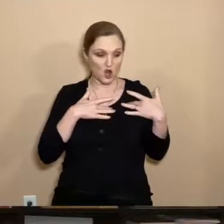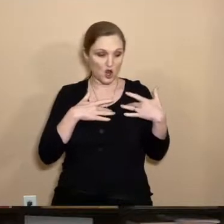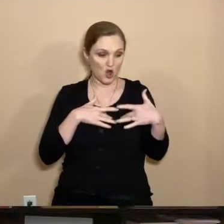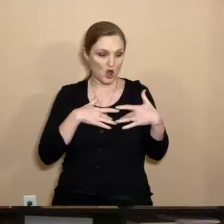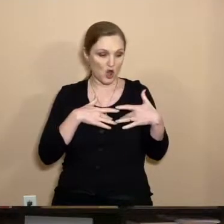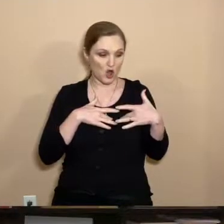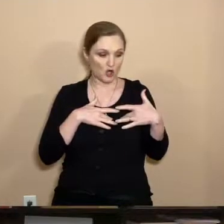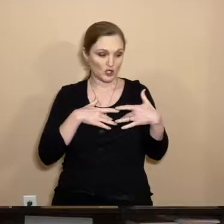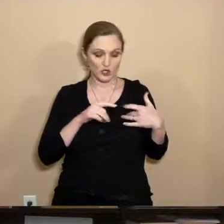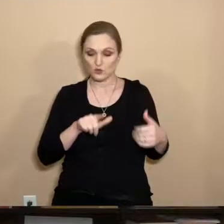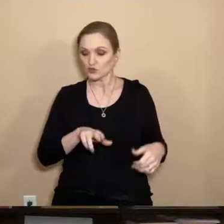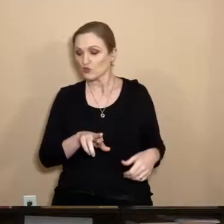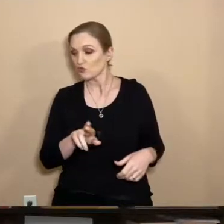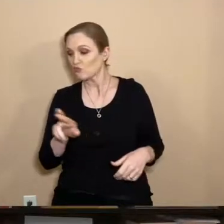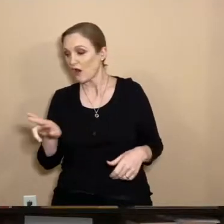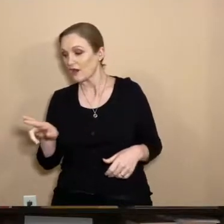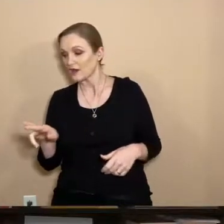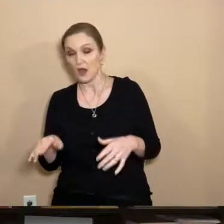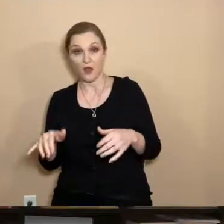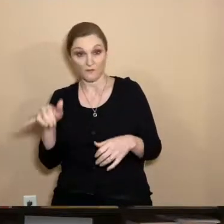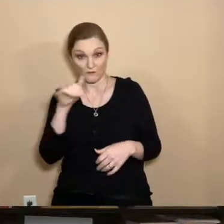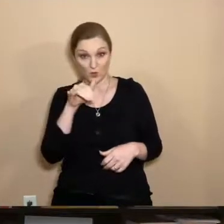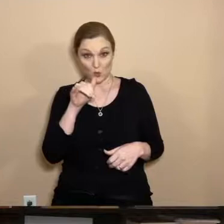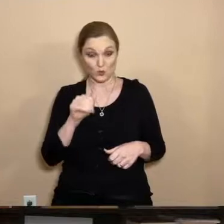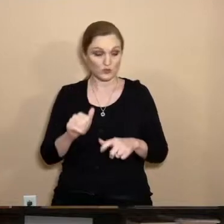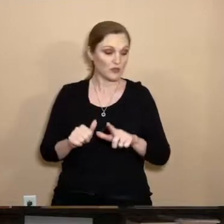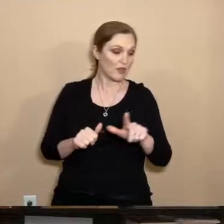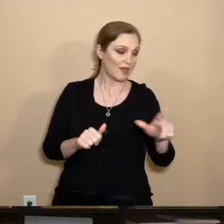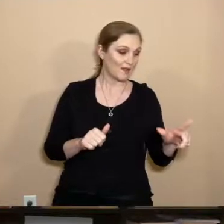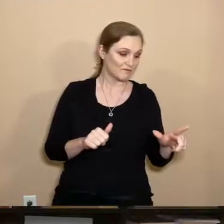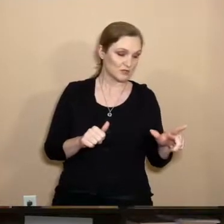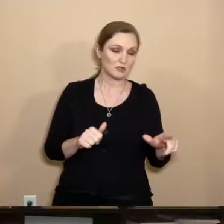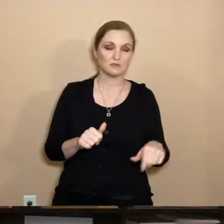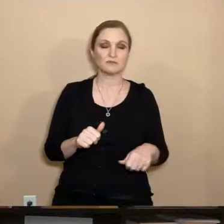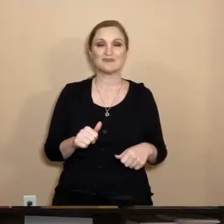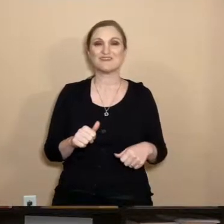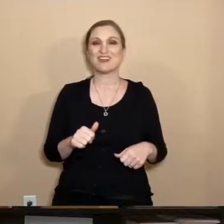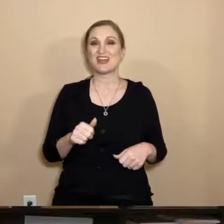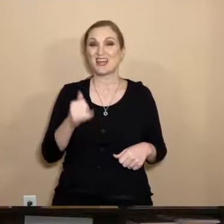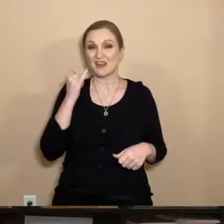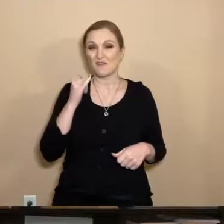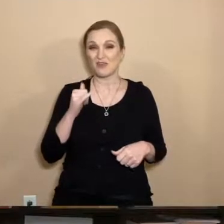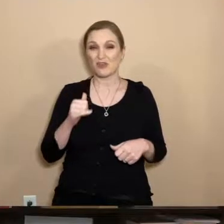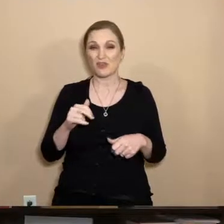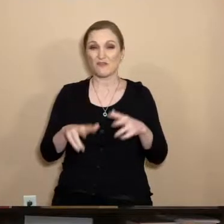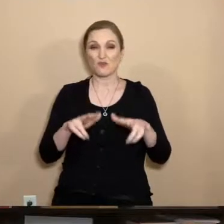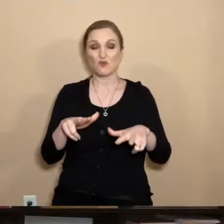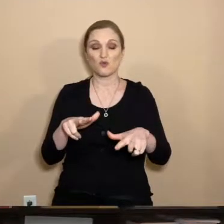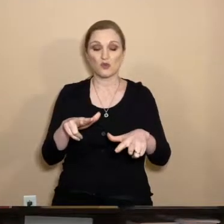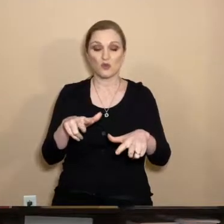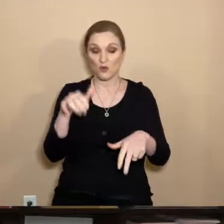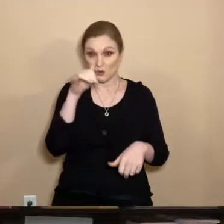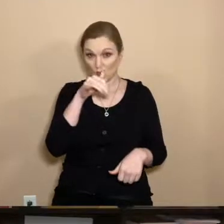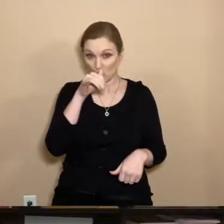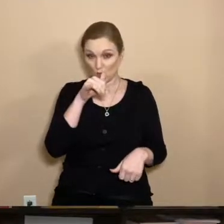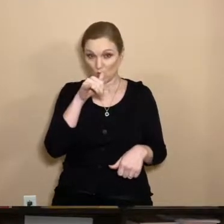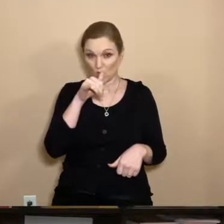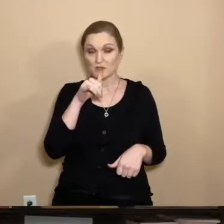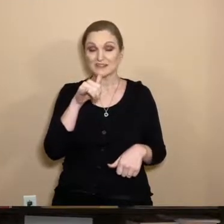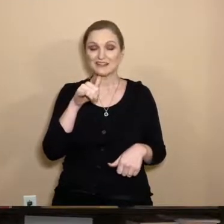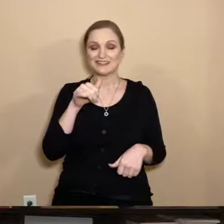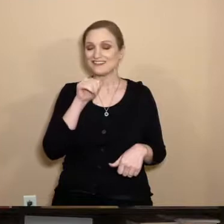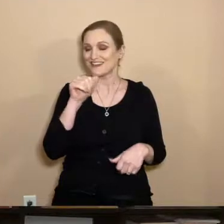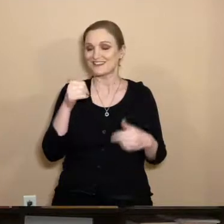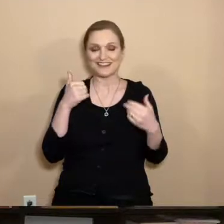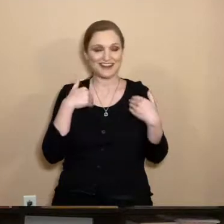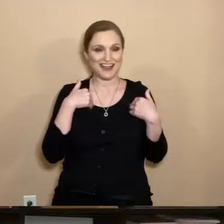to the right, but a fool's heart to the left. Even when the fool walks on the road, he lacks sense, and he